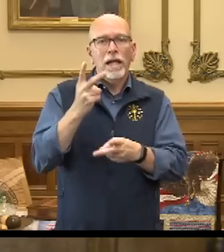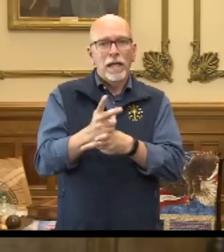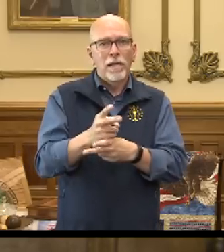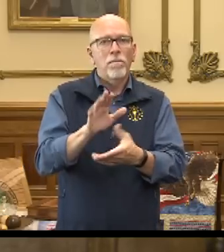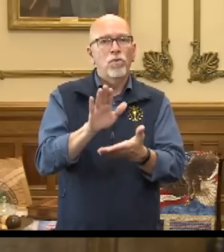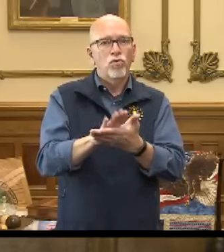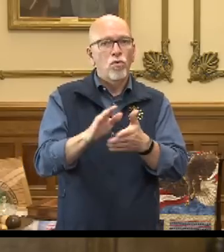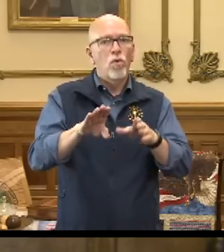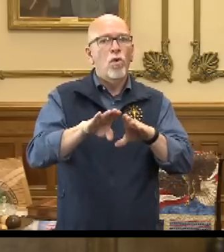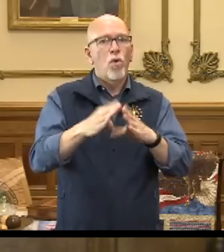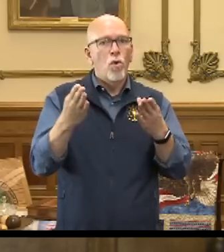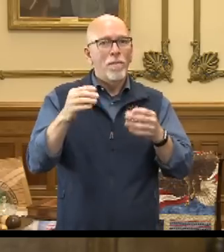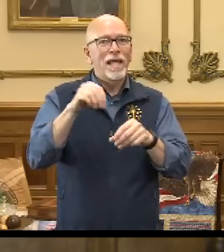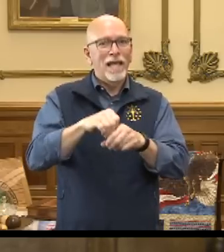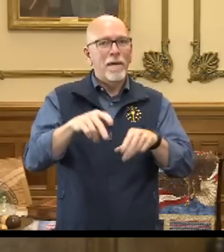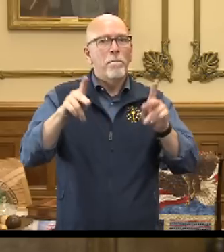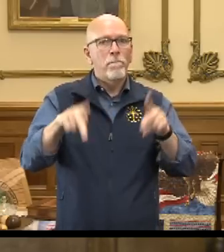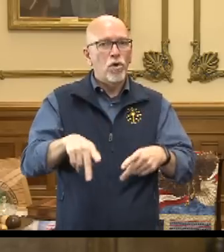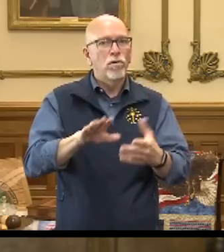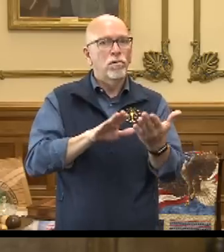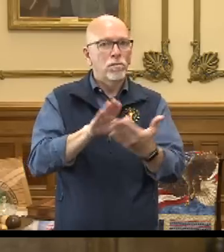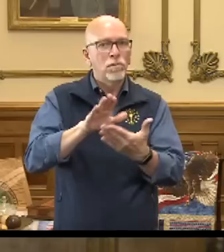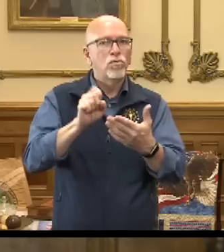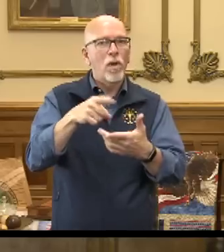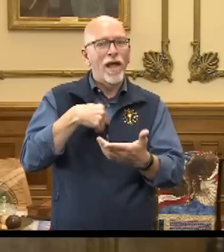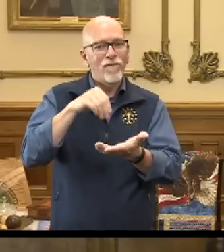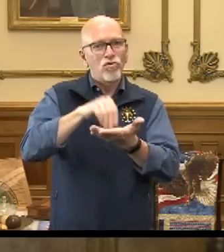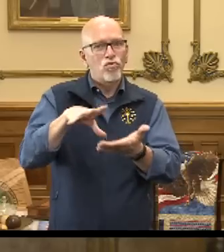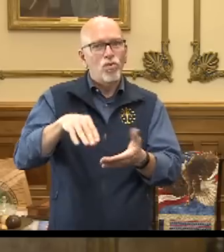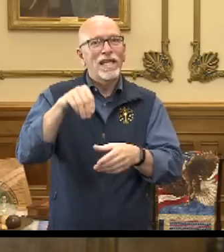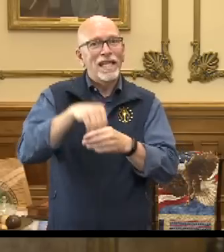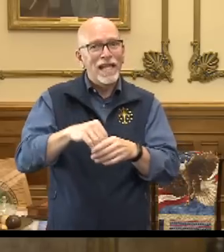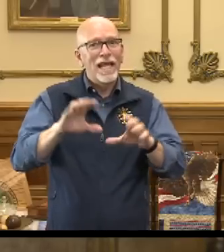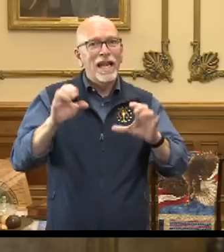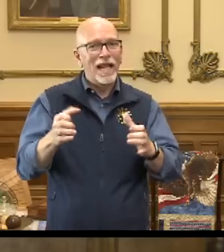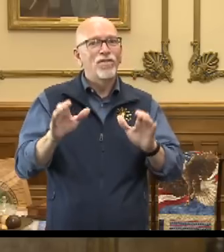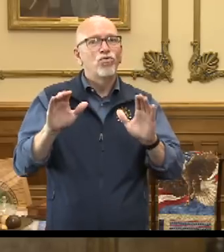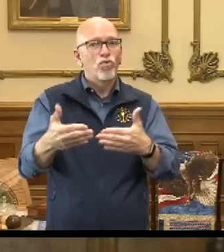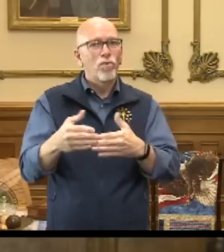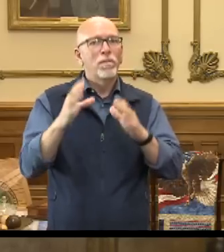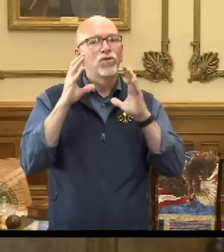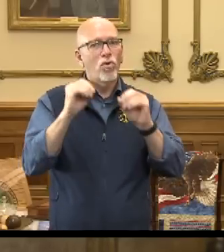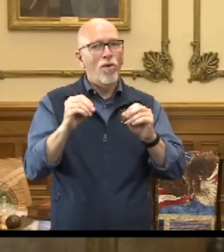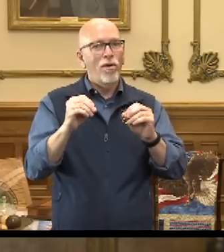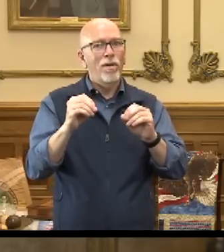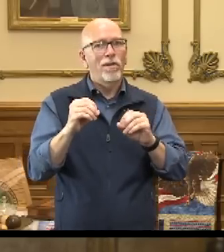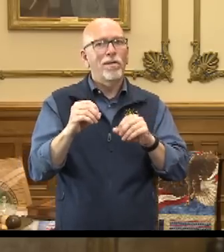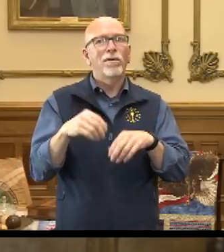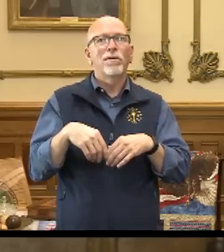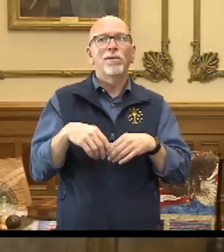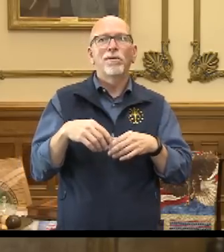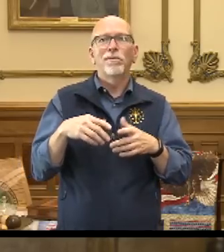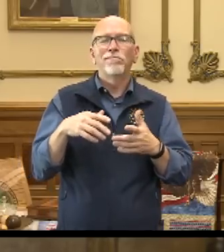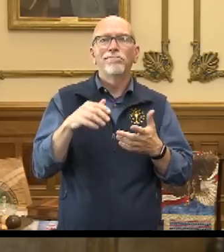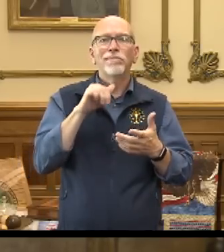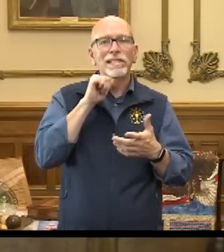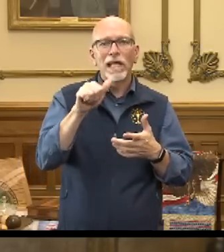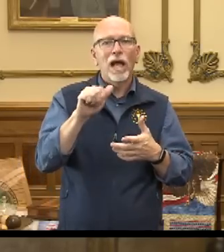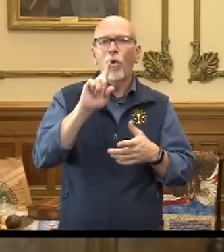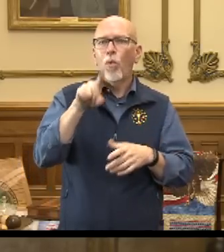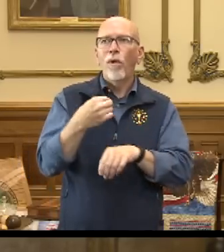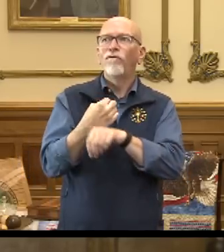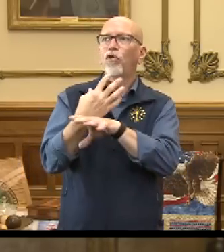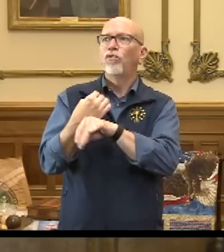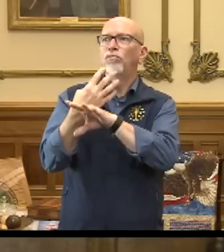school open in person, so there can be students in the classroom being taught, not just